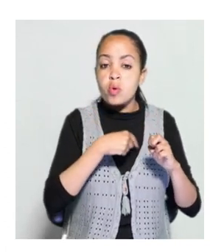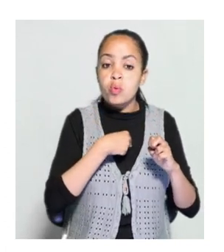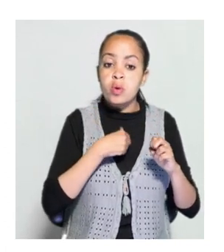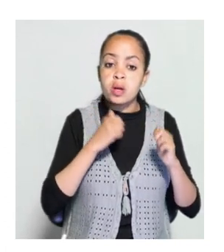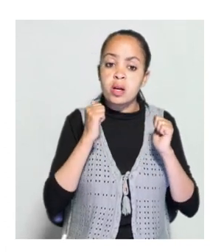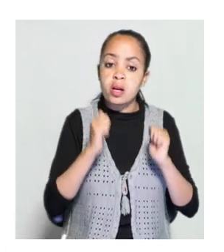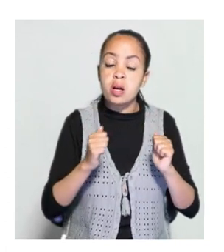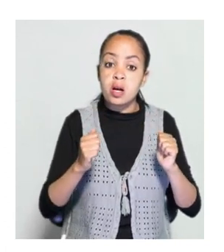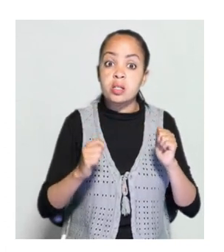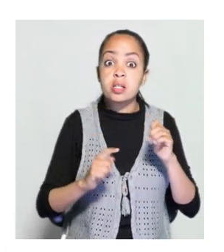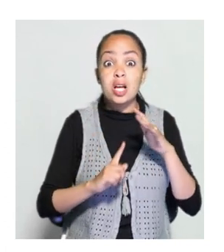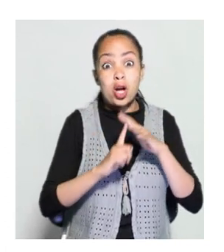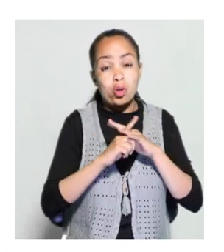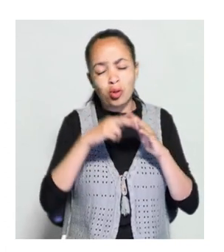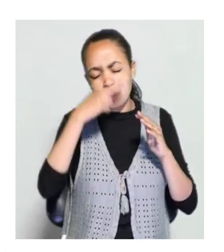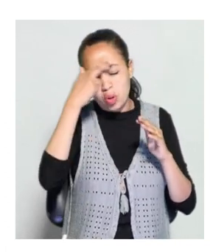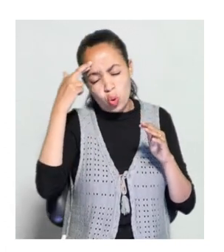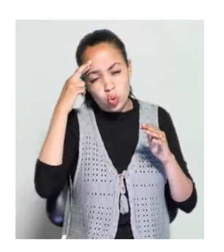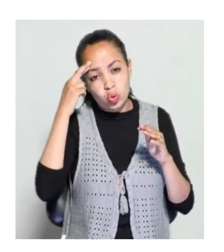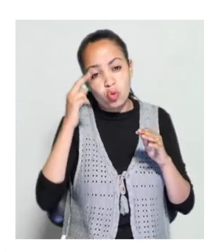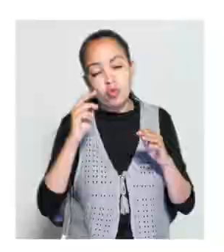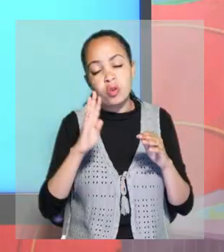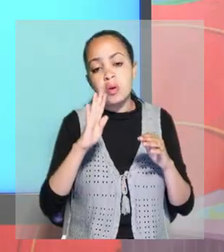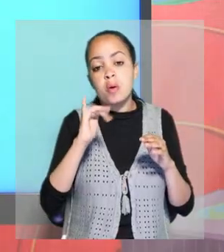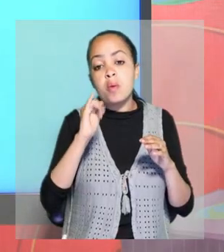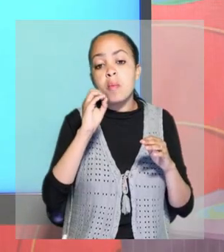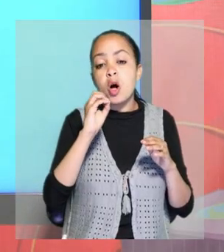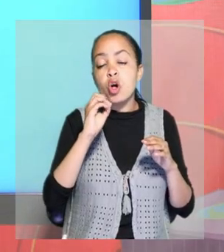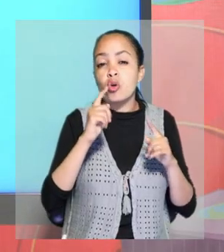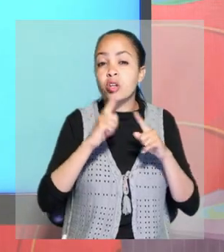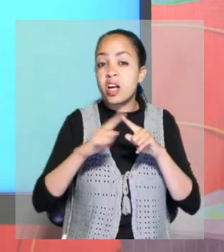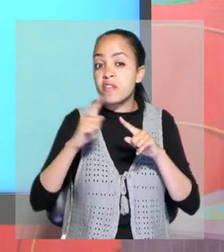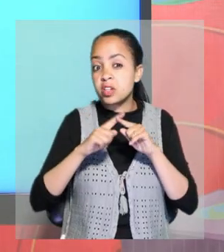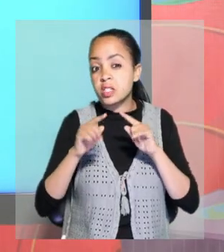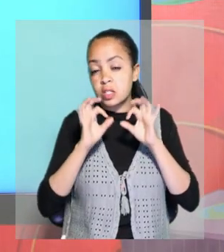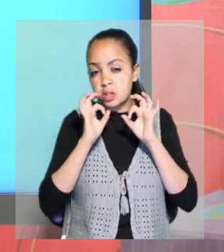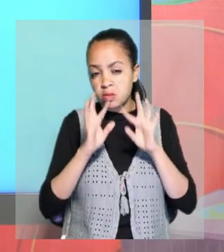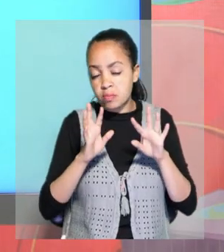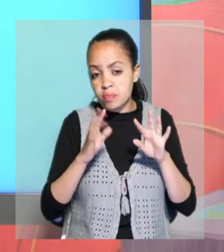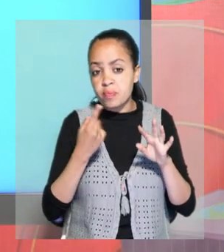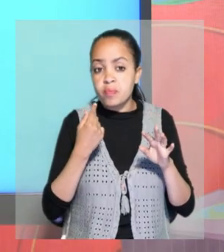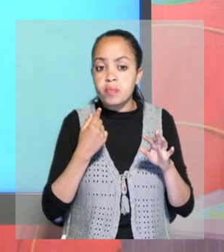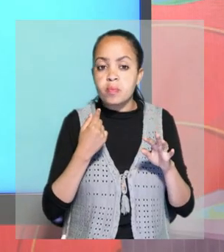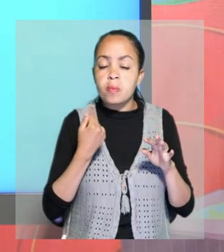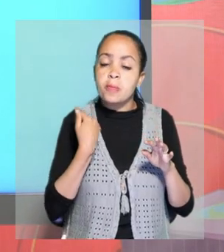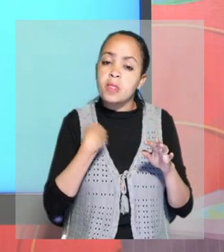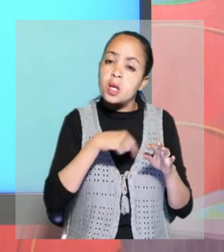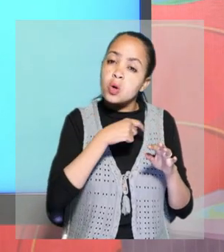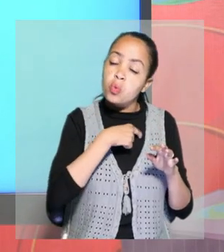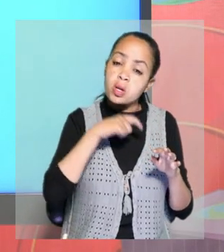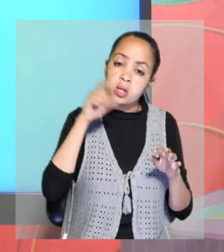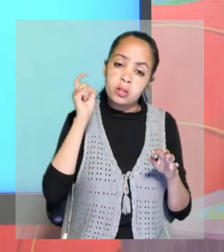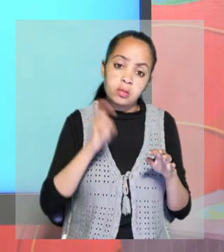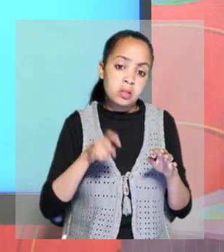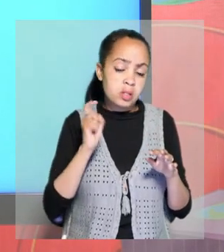encounter as a result of loss of biodiversity. If our biodiversity continues in this manner, we may